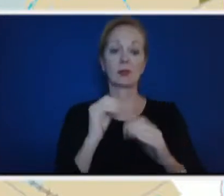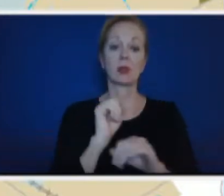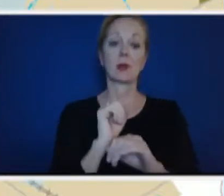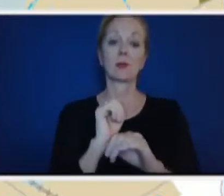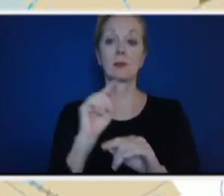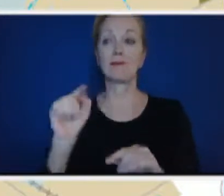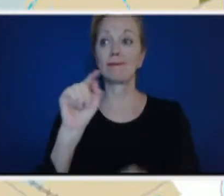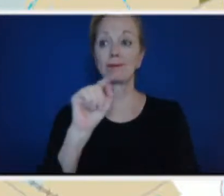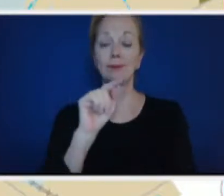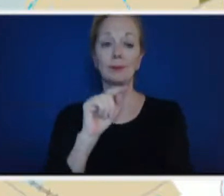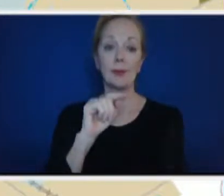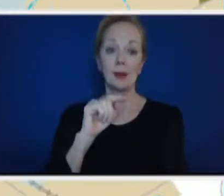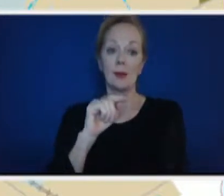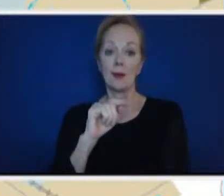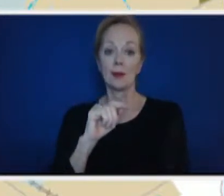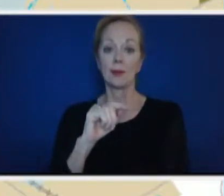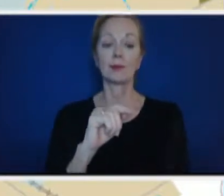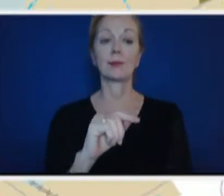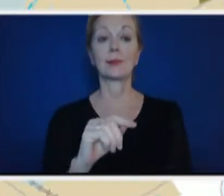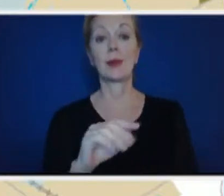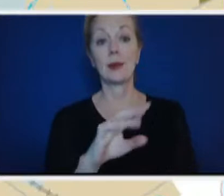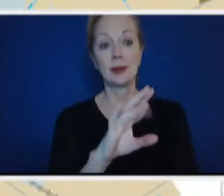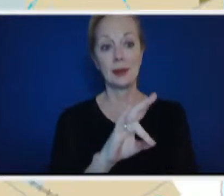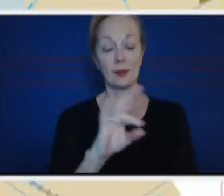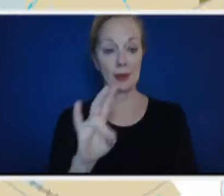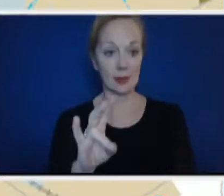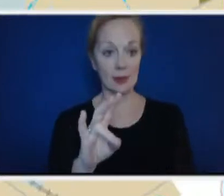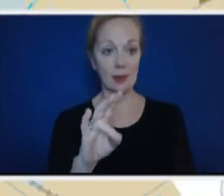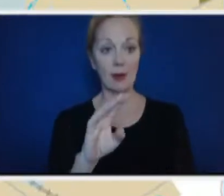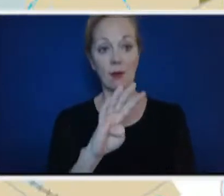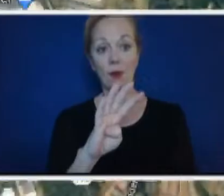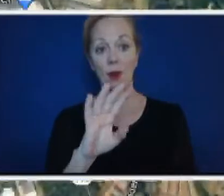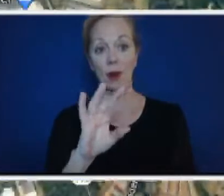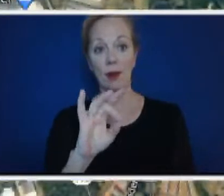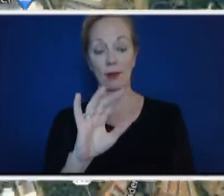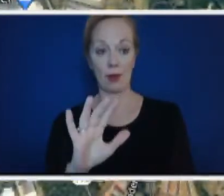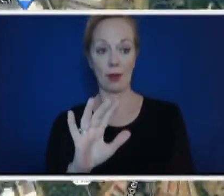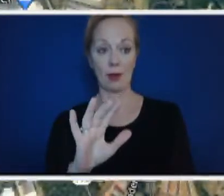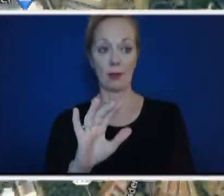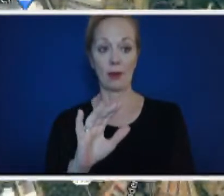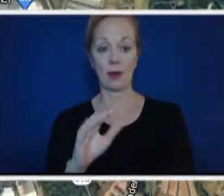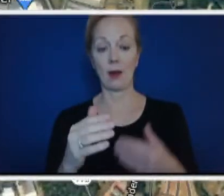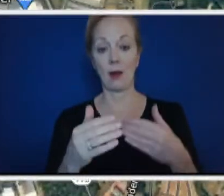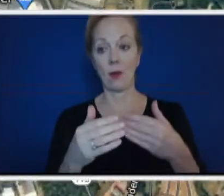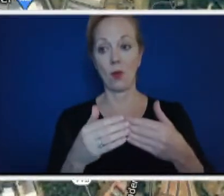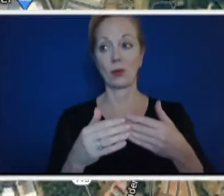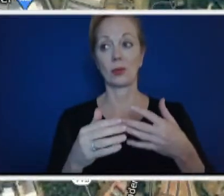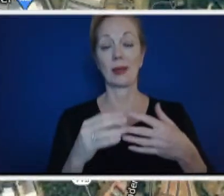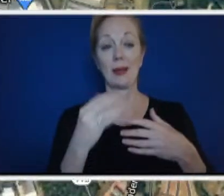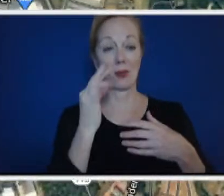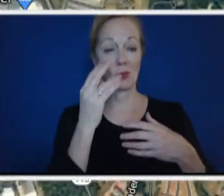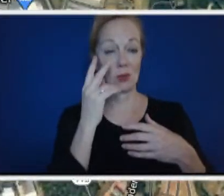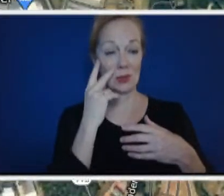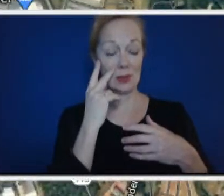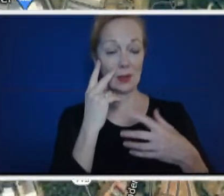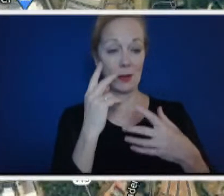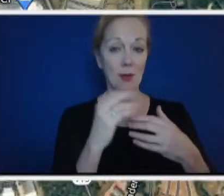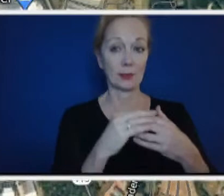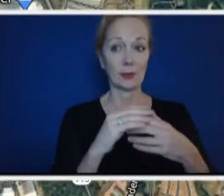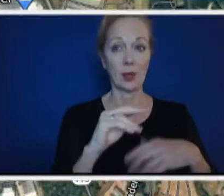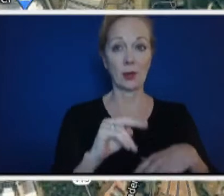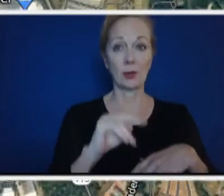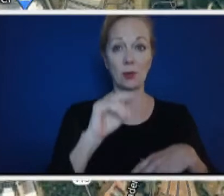So we're obviously at 77 and 485, almost. If you can see, there's the North Lake